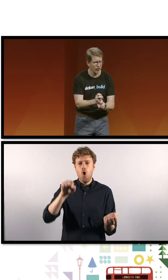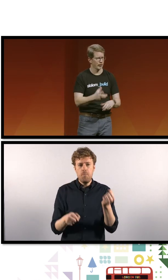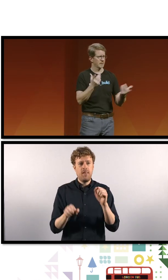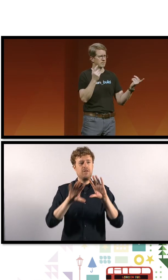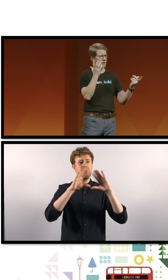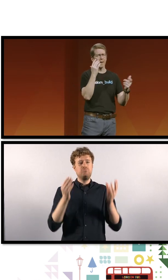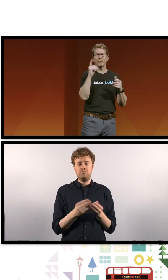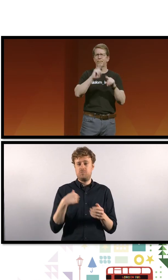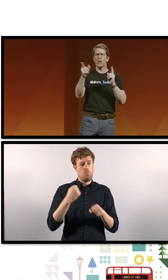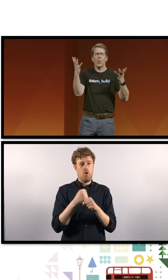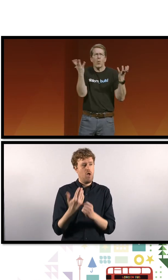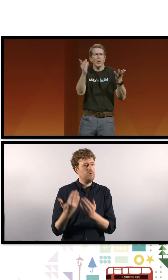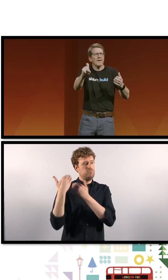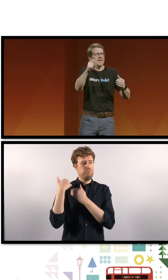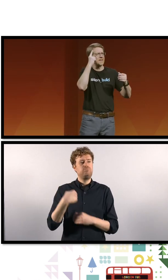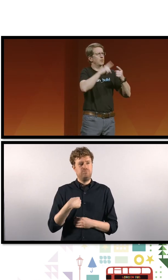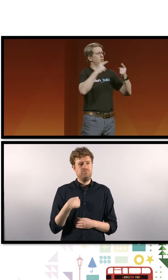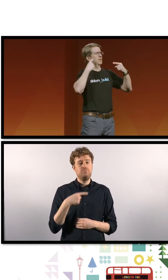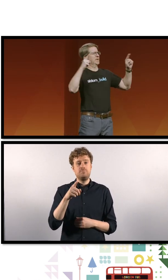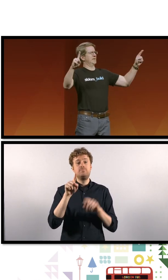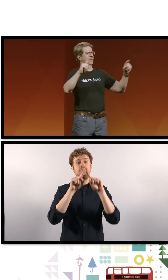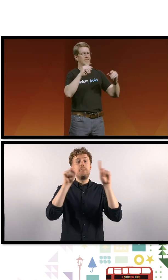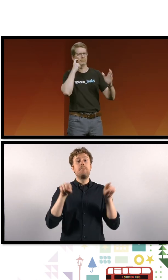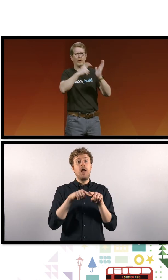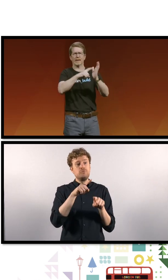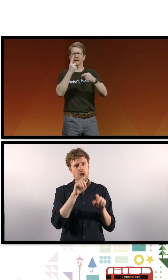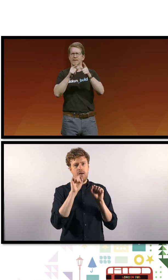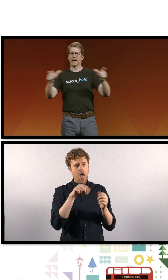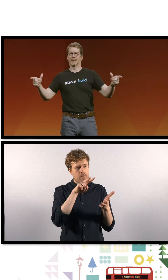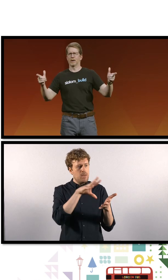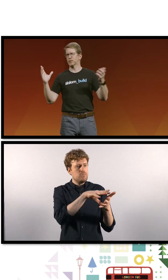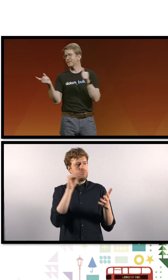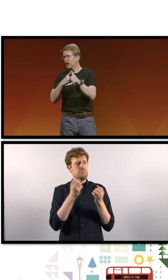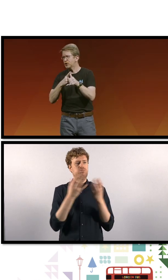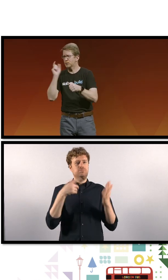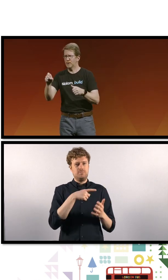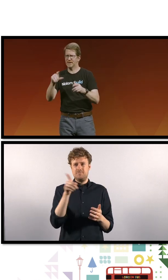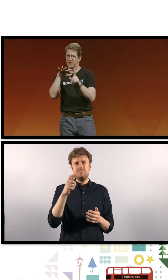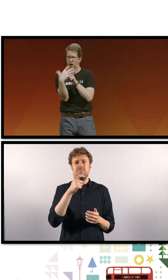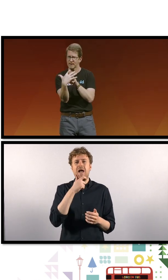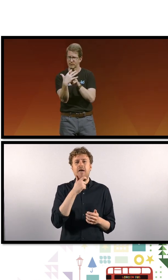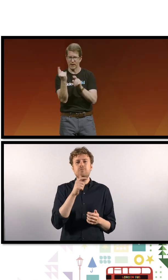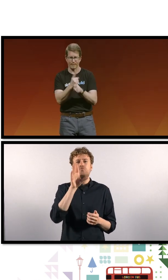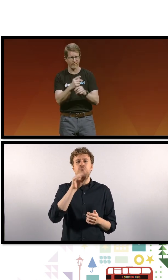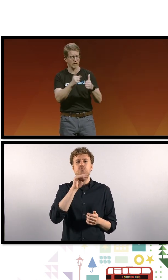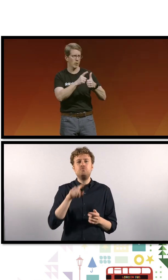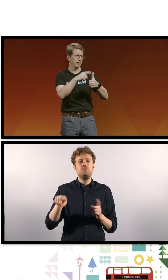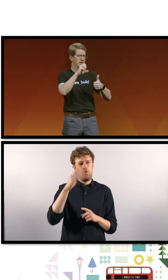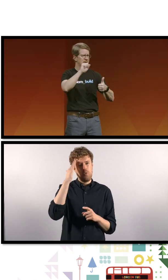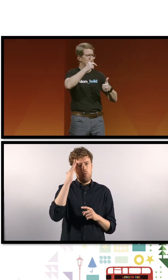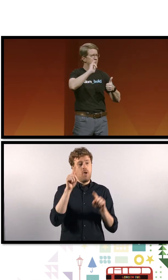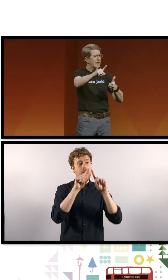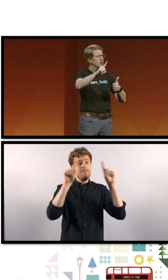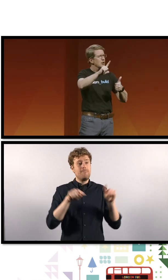language recognition, it's quite difficult. What we need to succeed with that is really, we